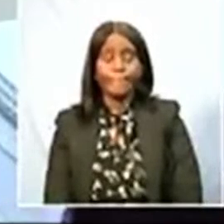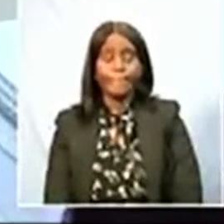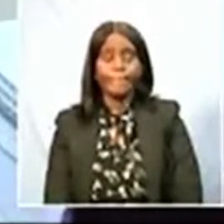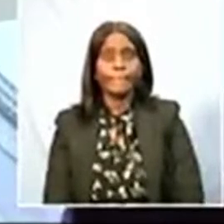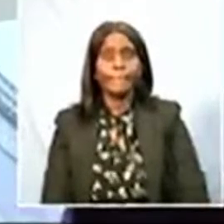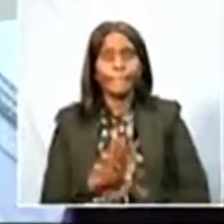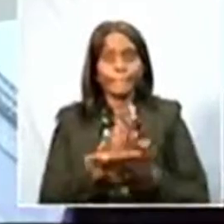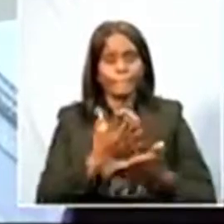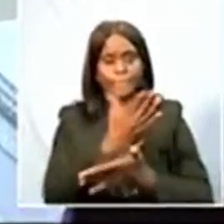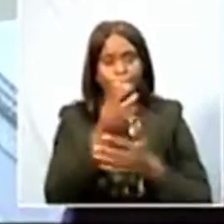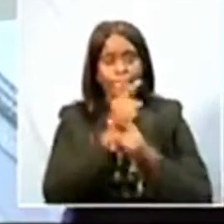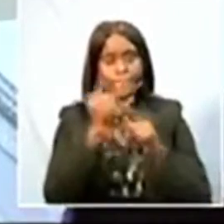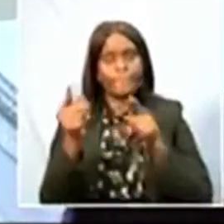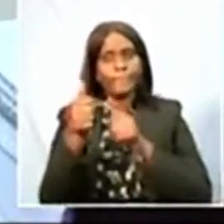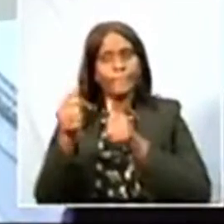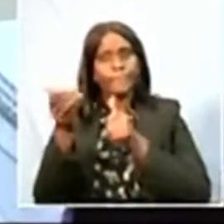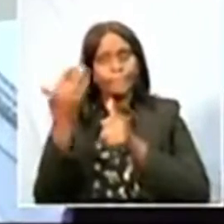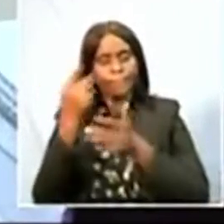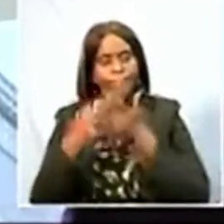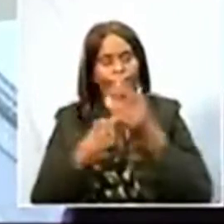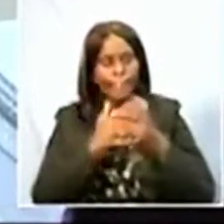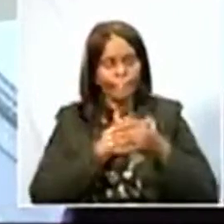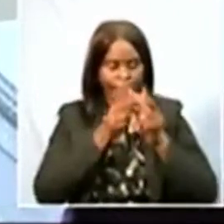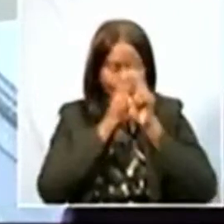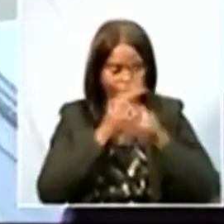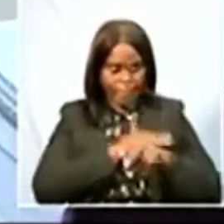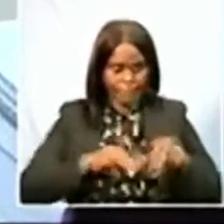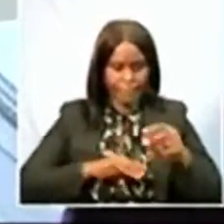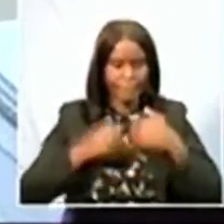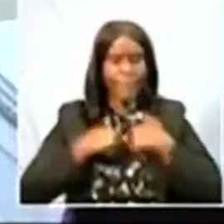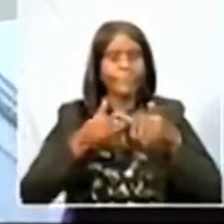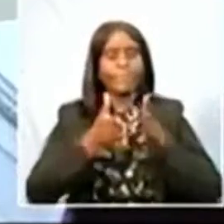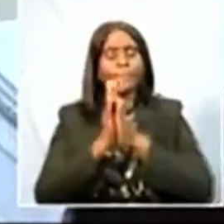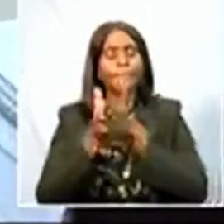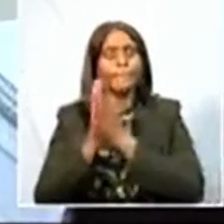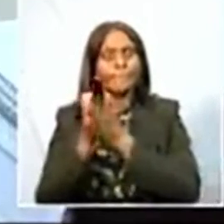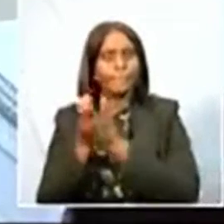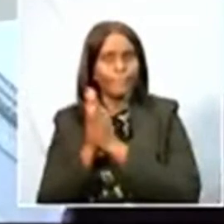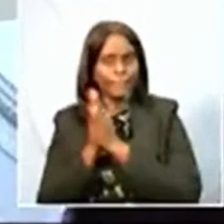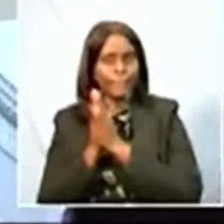some of them, just to follow up what my honorable members have asked.